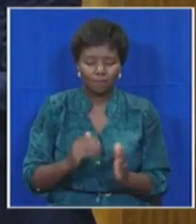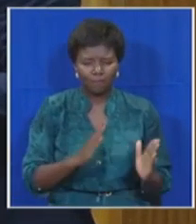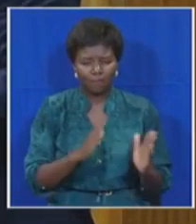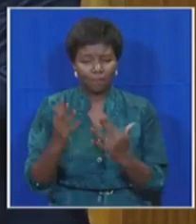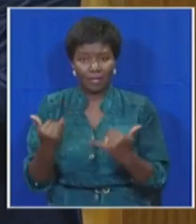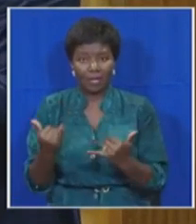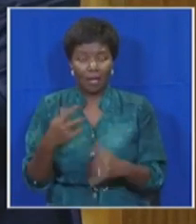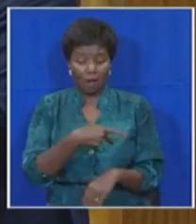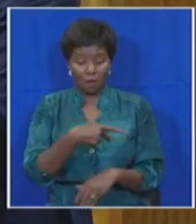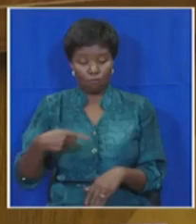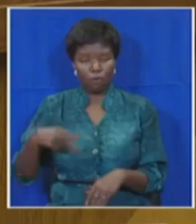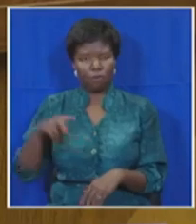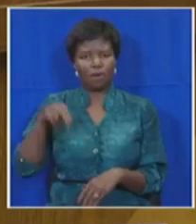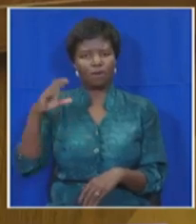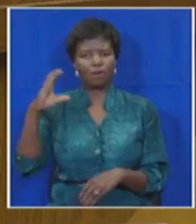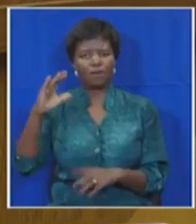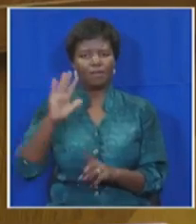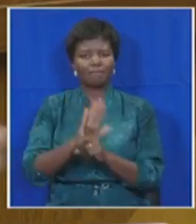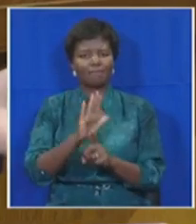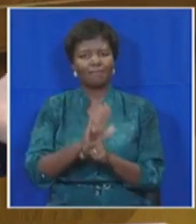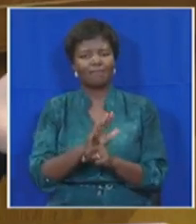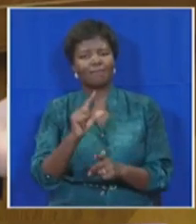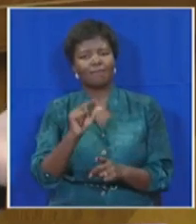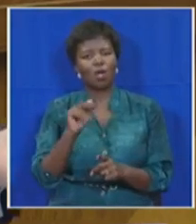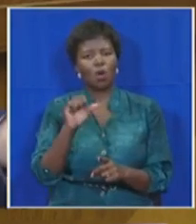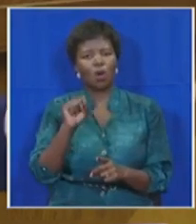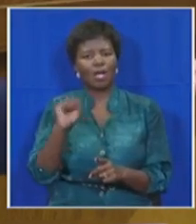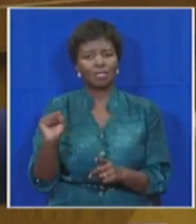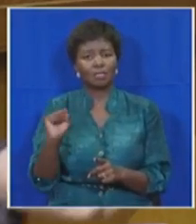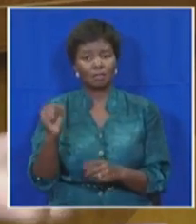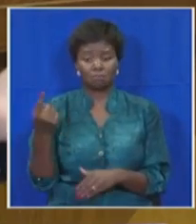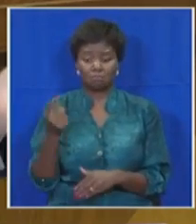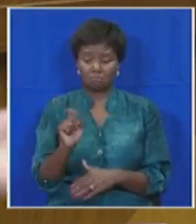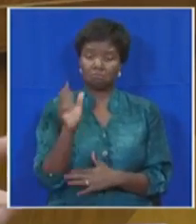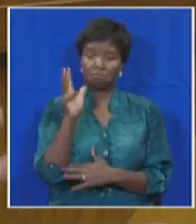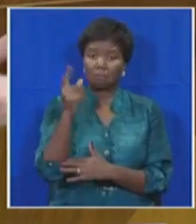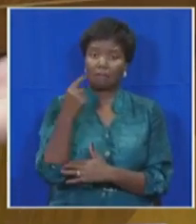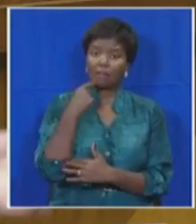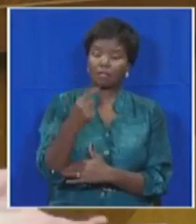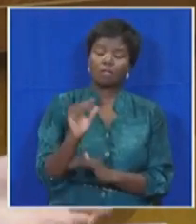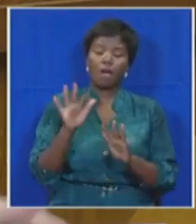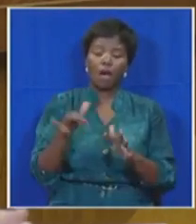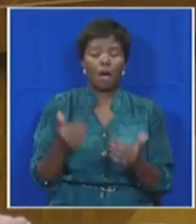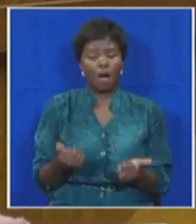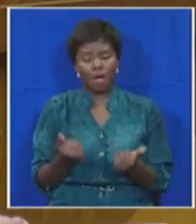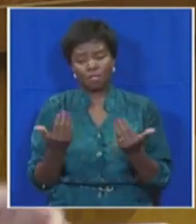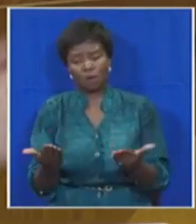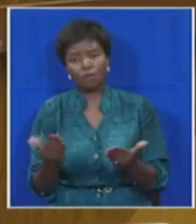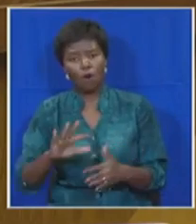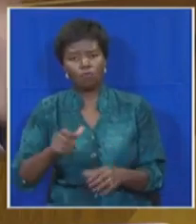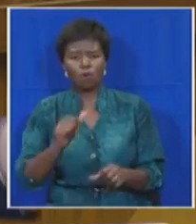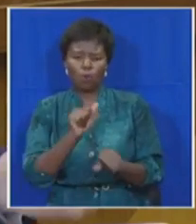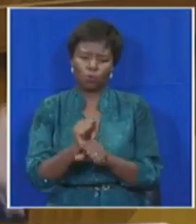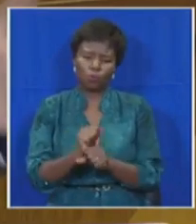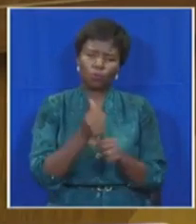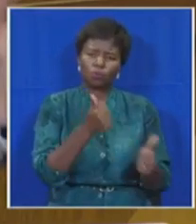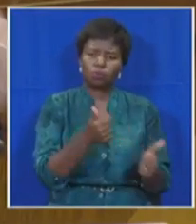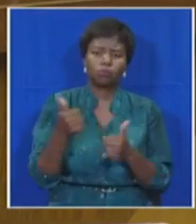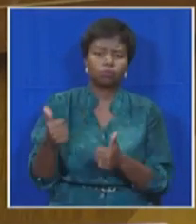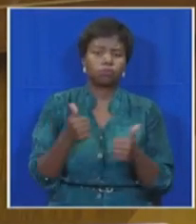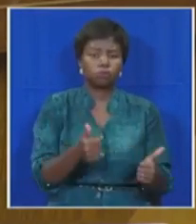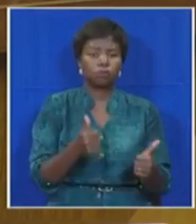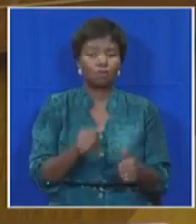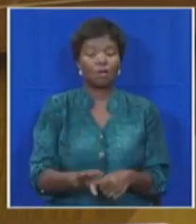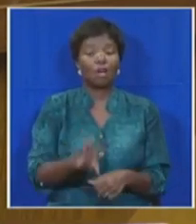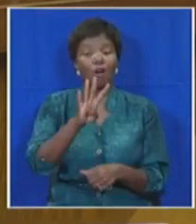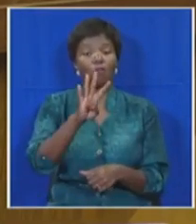Northern Cape, Mrs. Lucas, up here. She comes here and tells us about delivery and how great her province is doing.